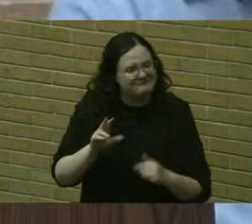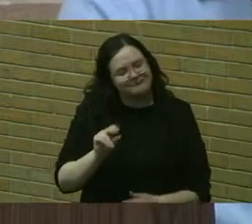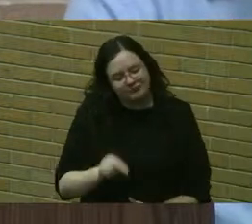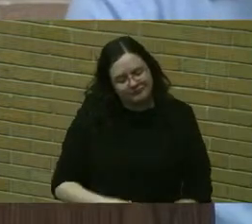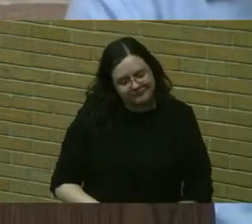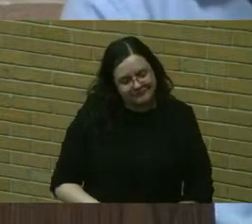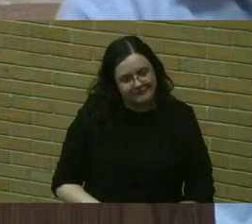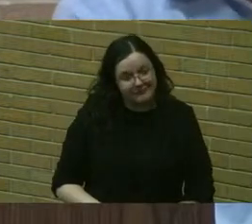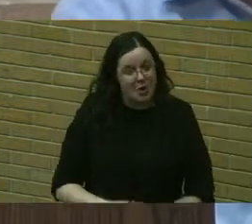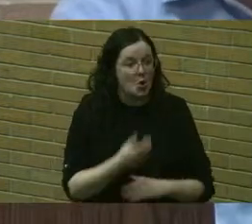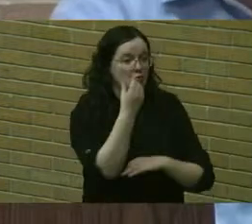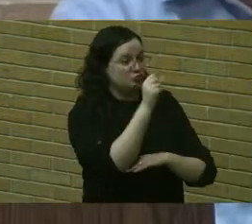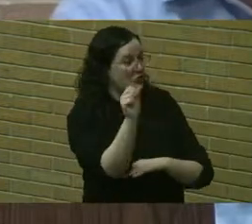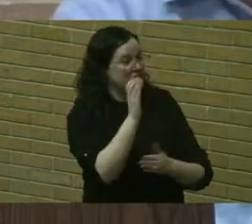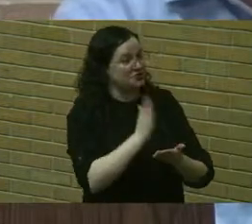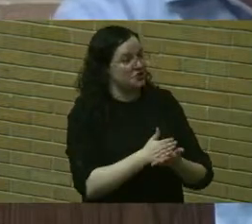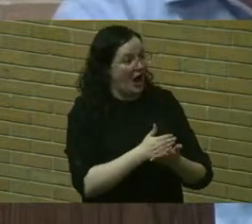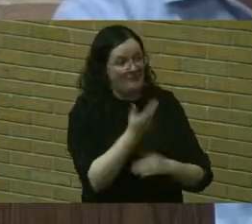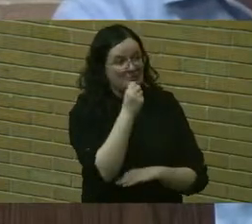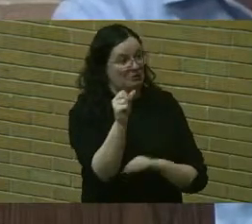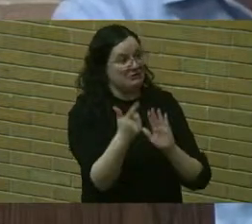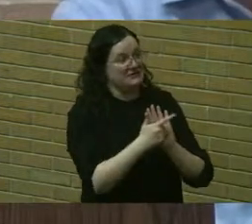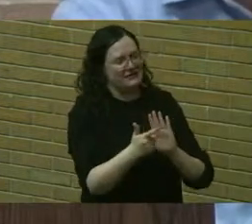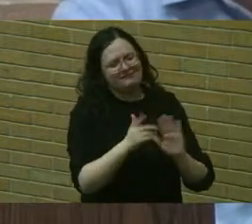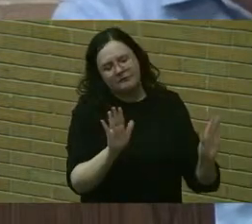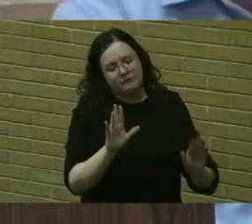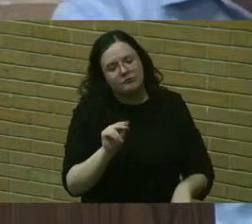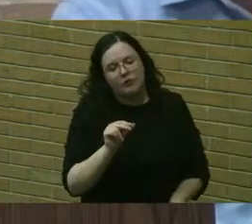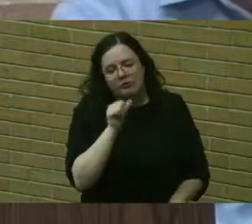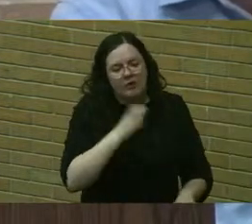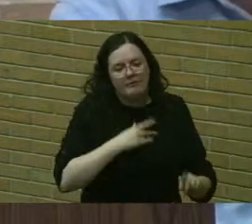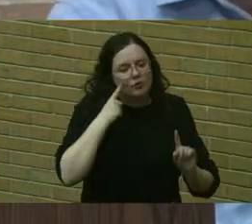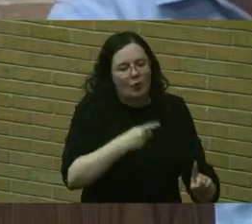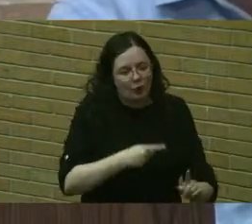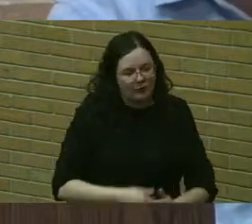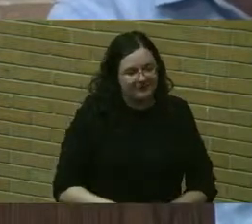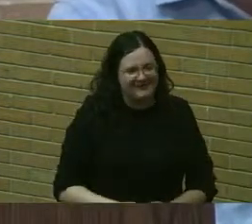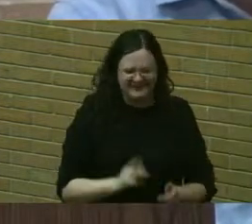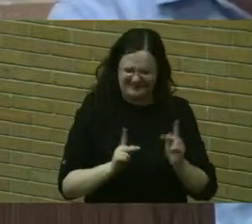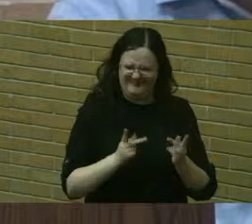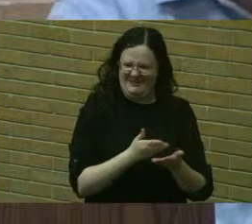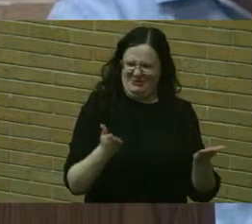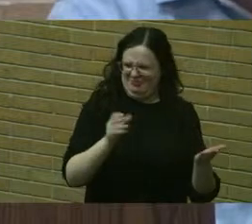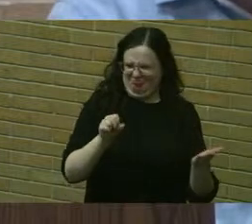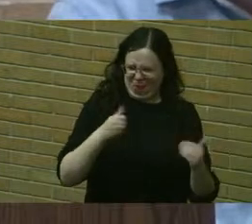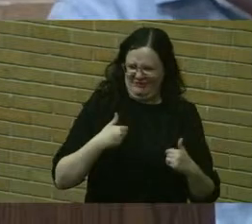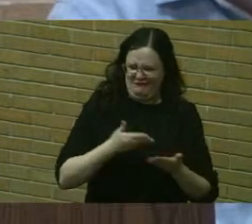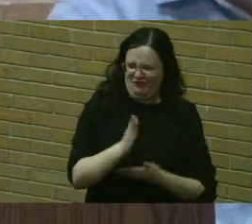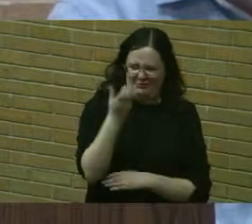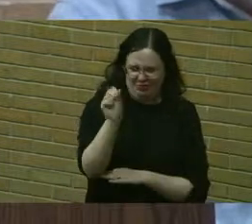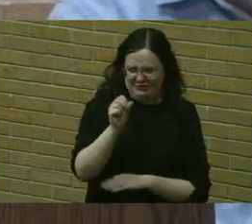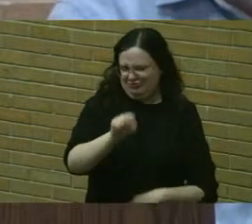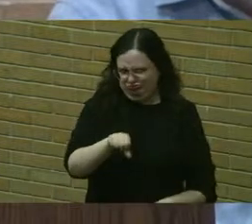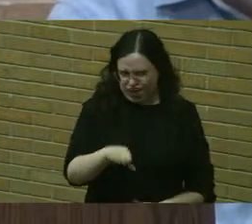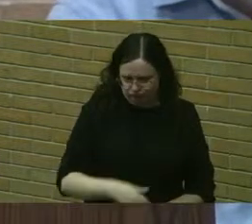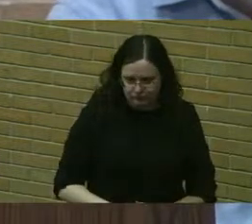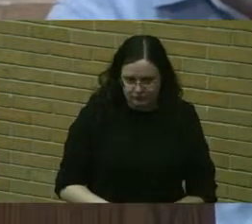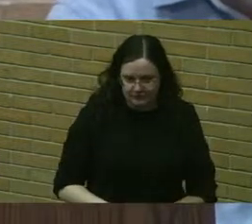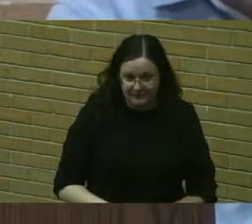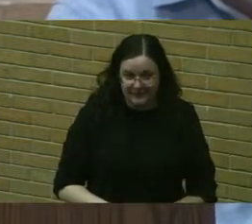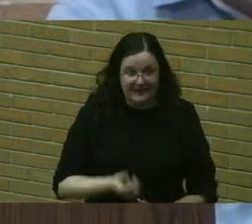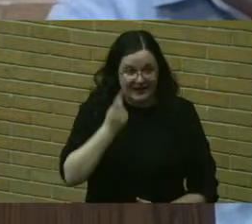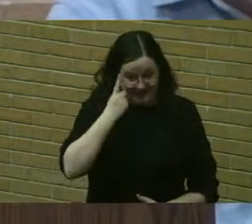the protests. People have a right to protest, but not